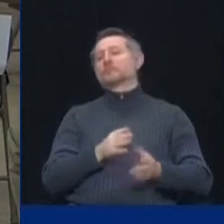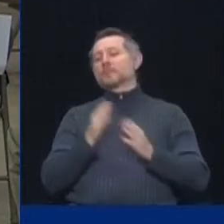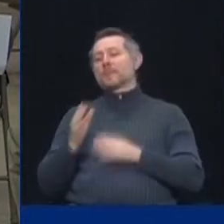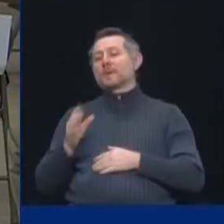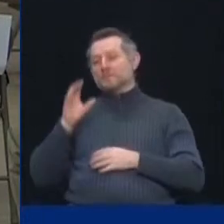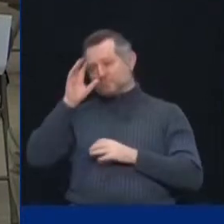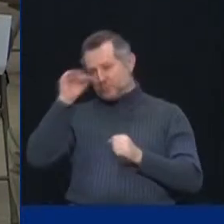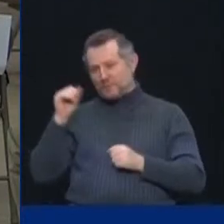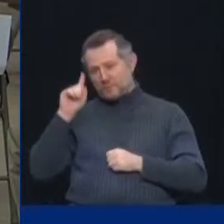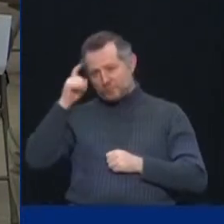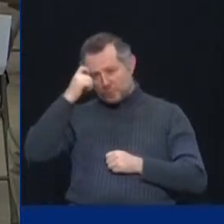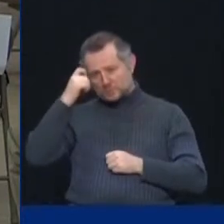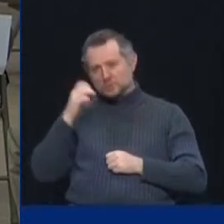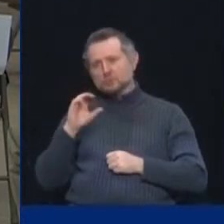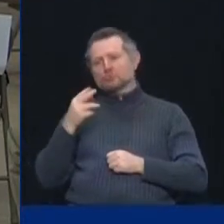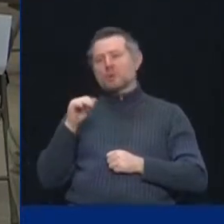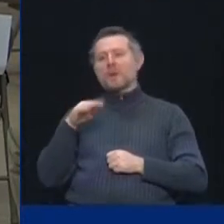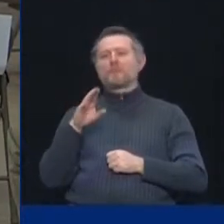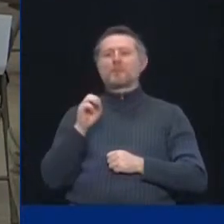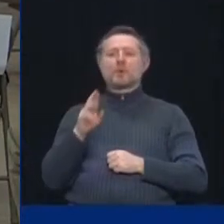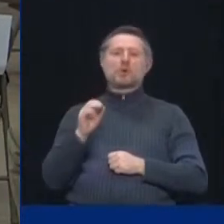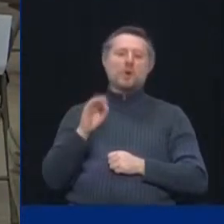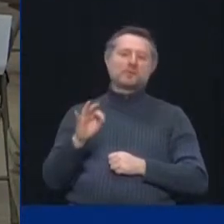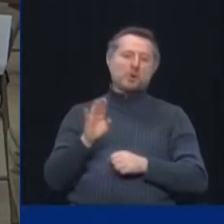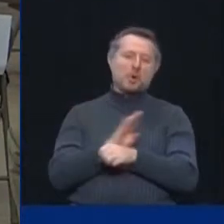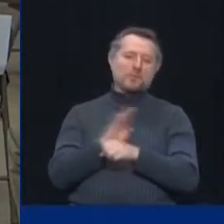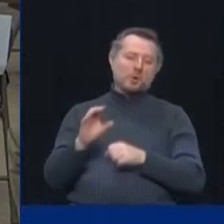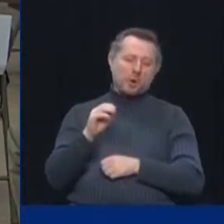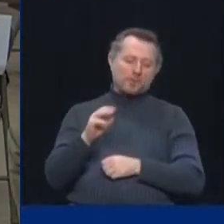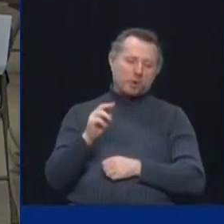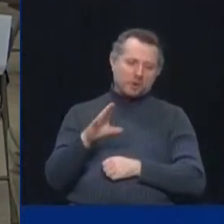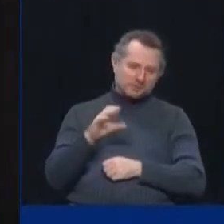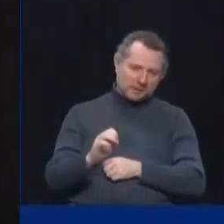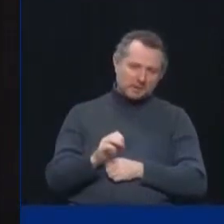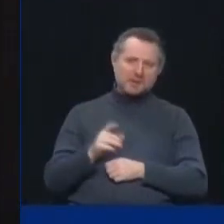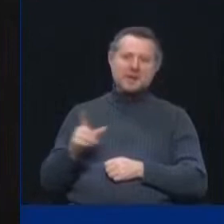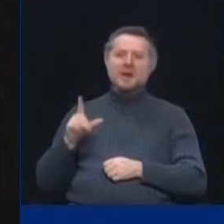of Commerce, Lisa Sorin, is with us here.